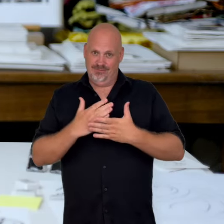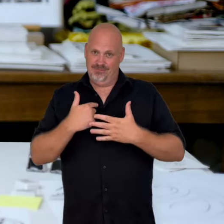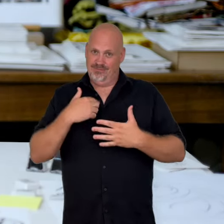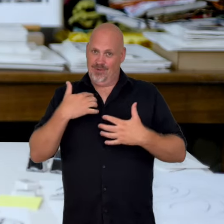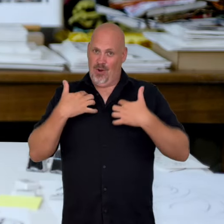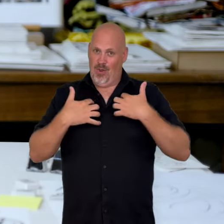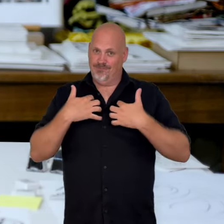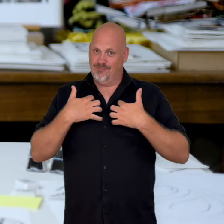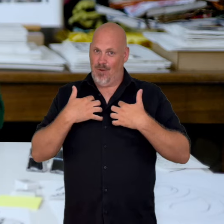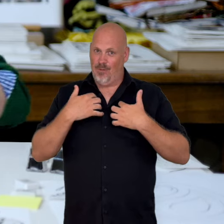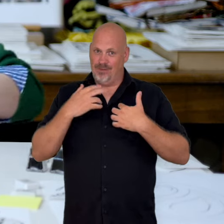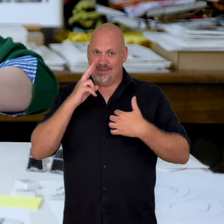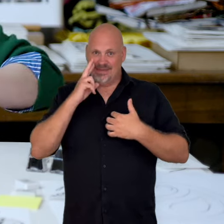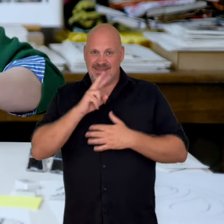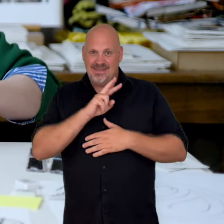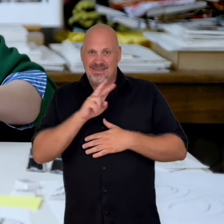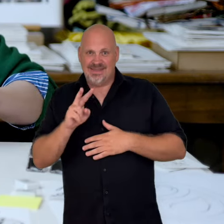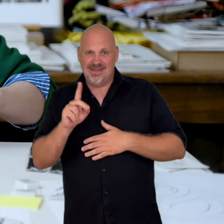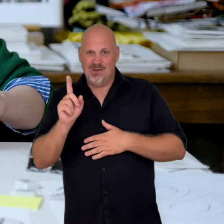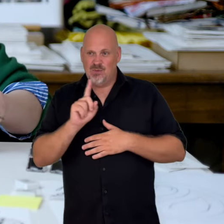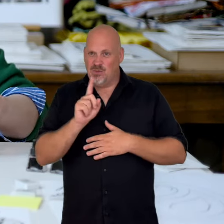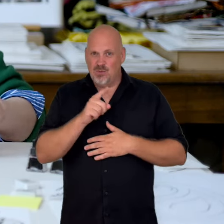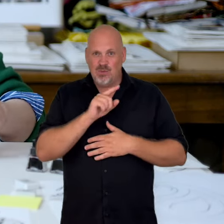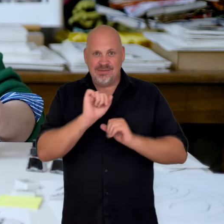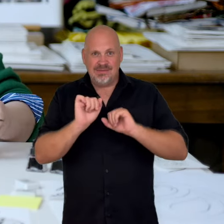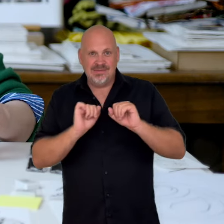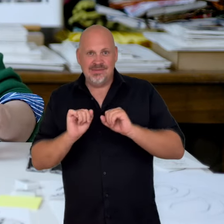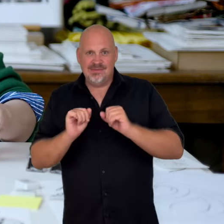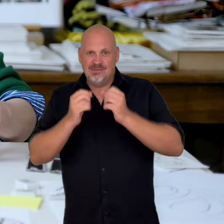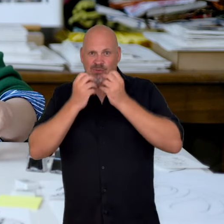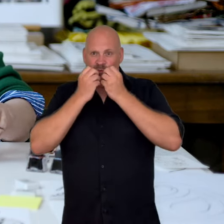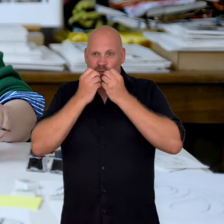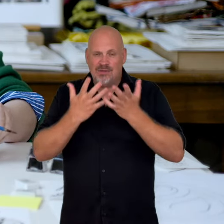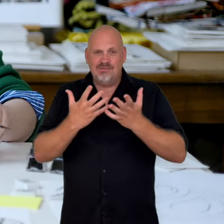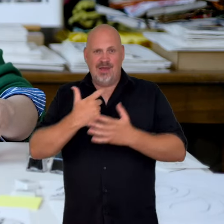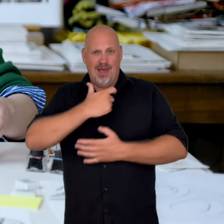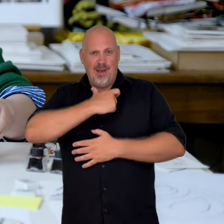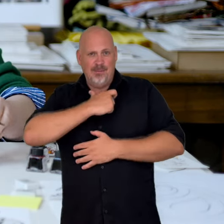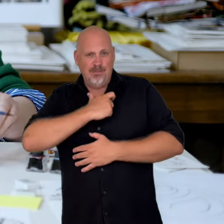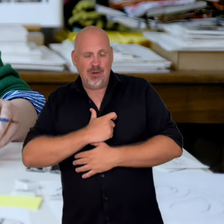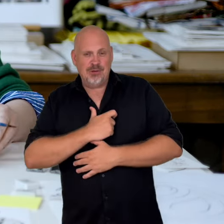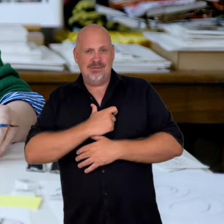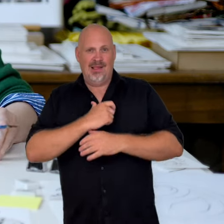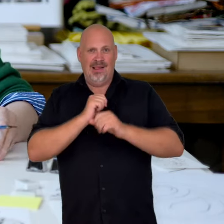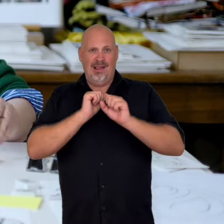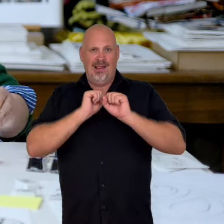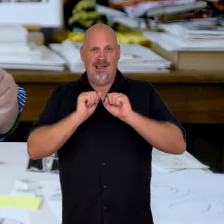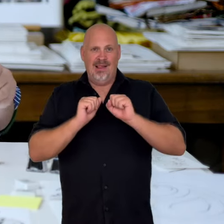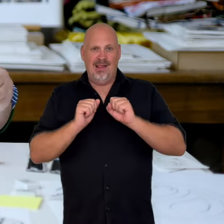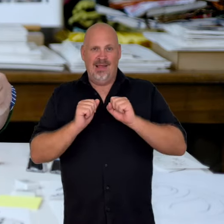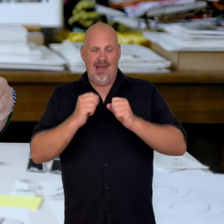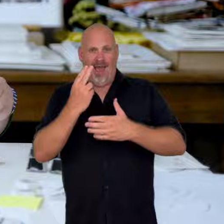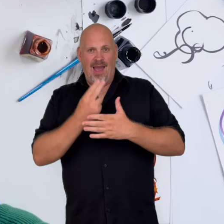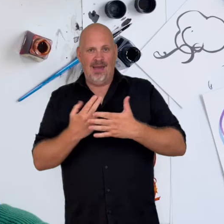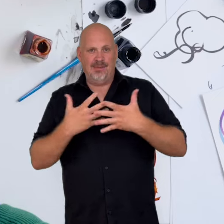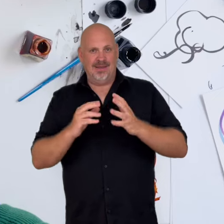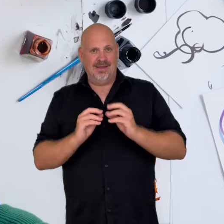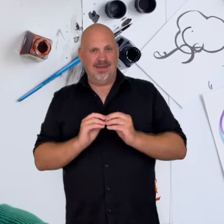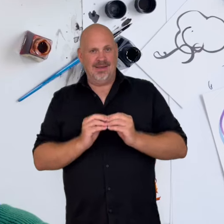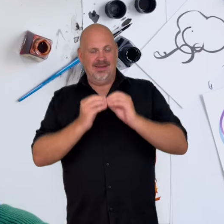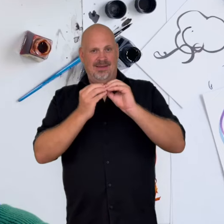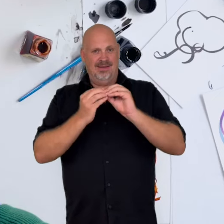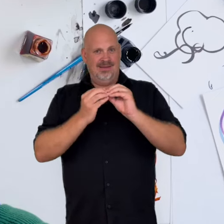purple. And I think these teeth all the way around would be quite nice to start putting some